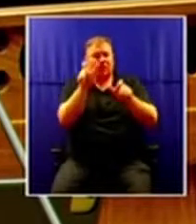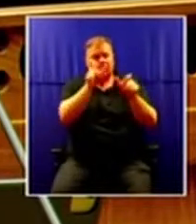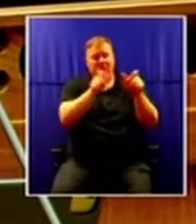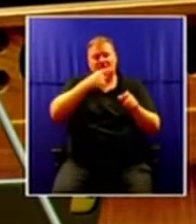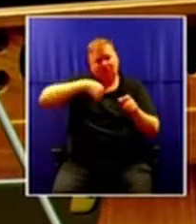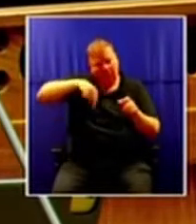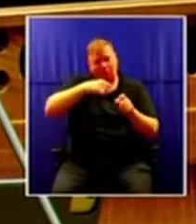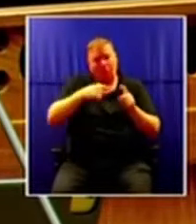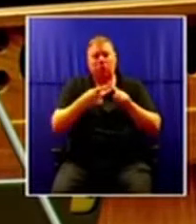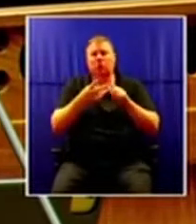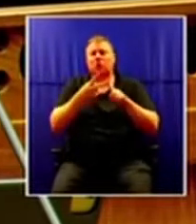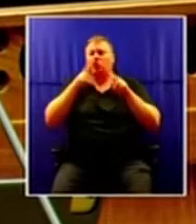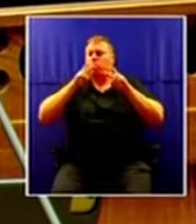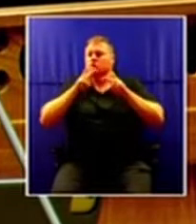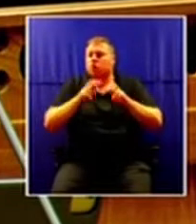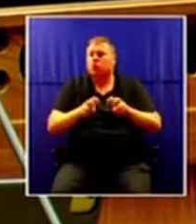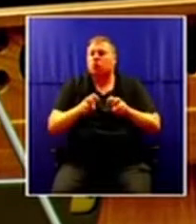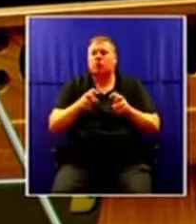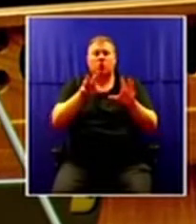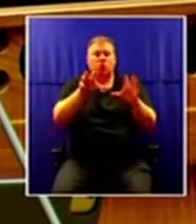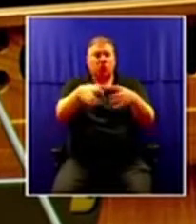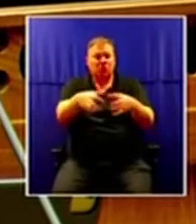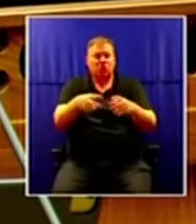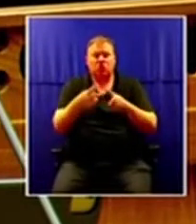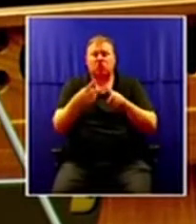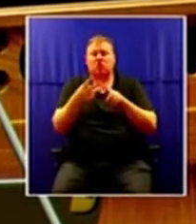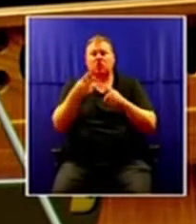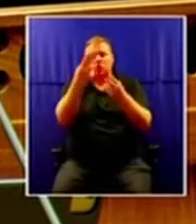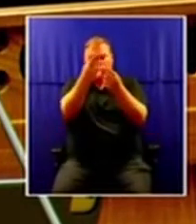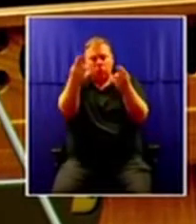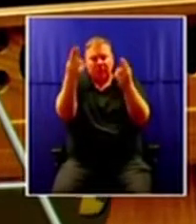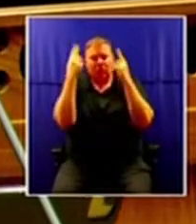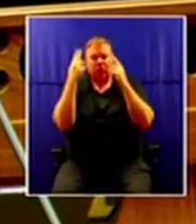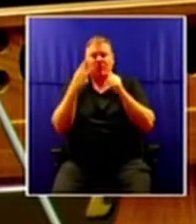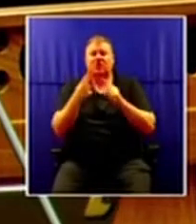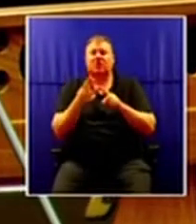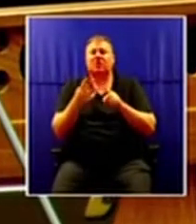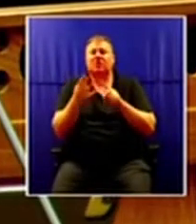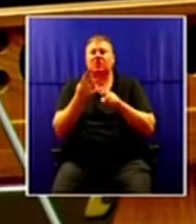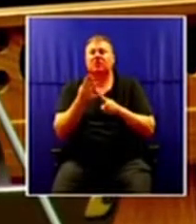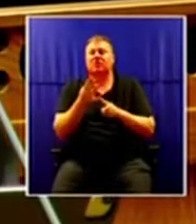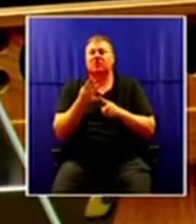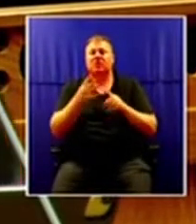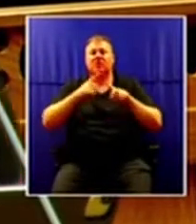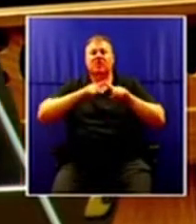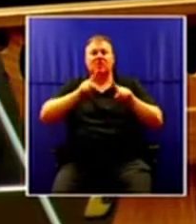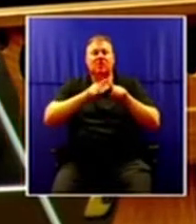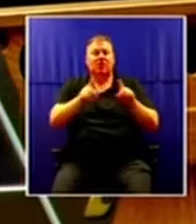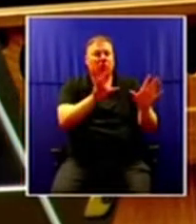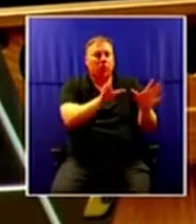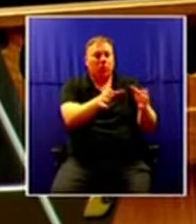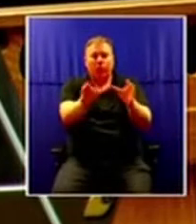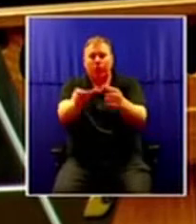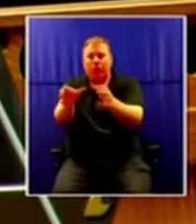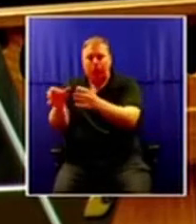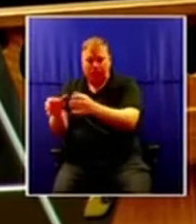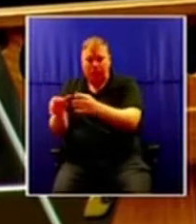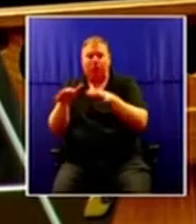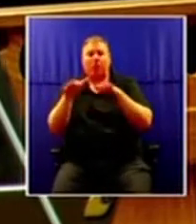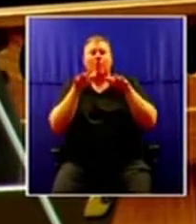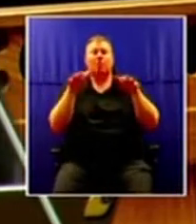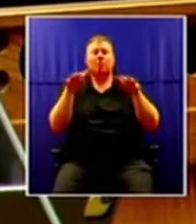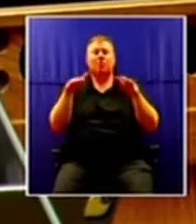our research institutions, of our universities, of various agencies and public